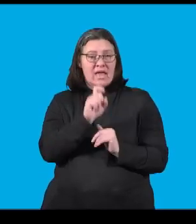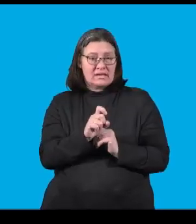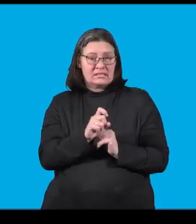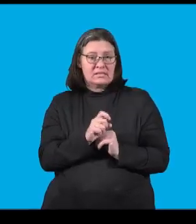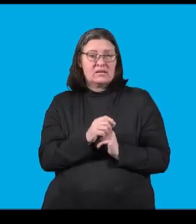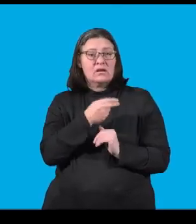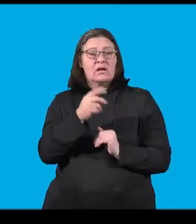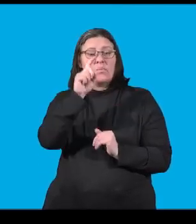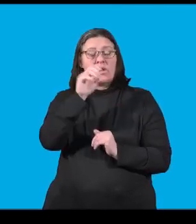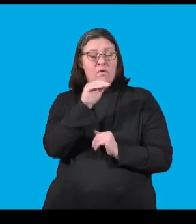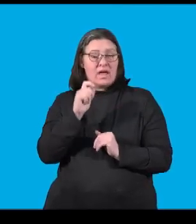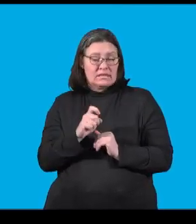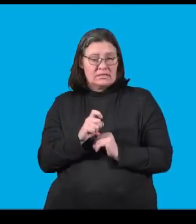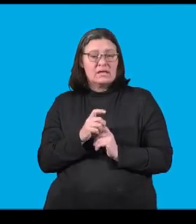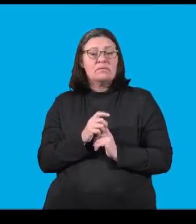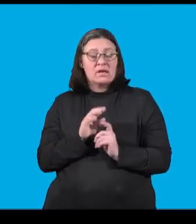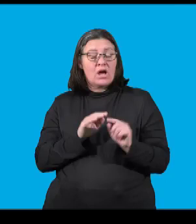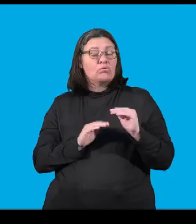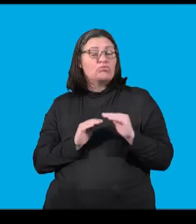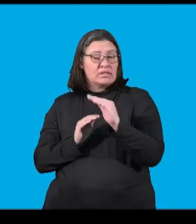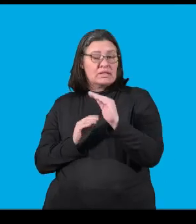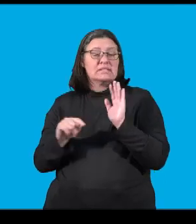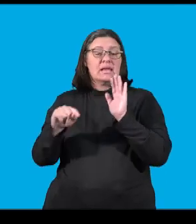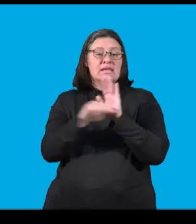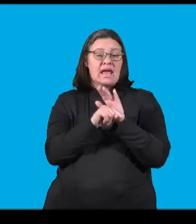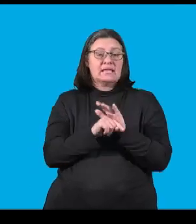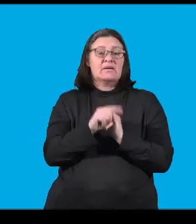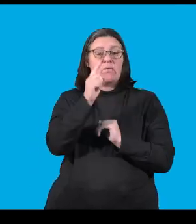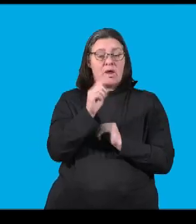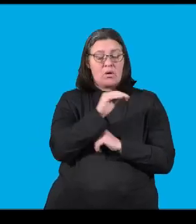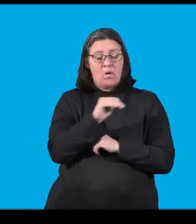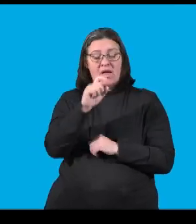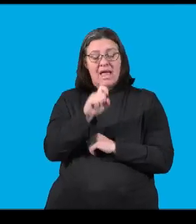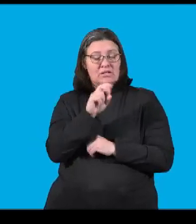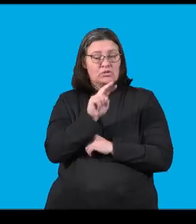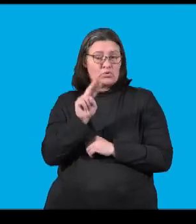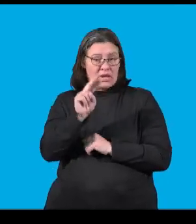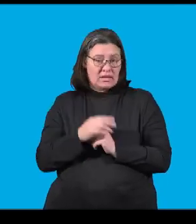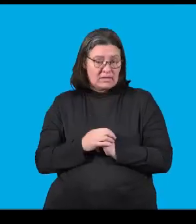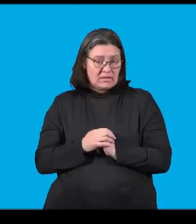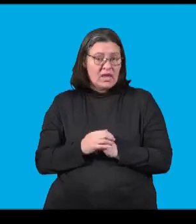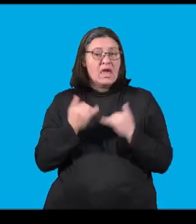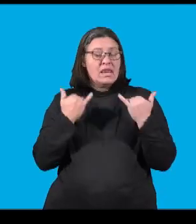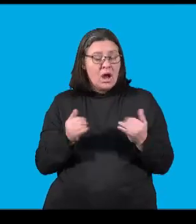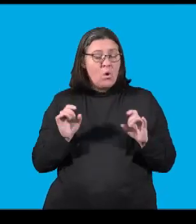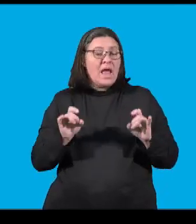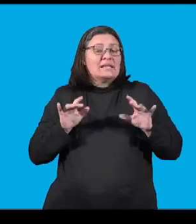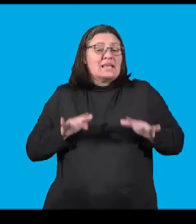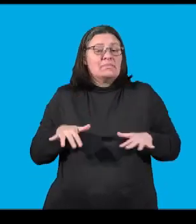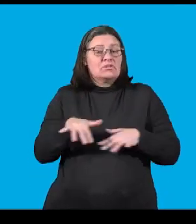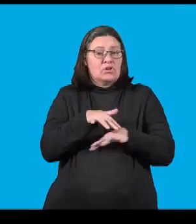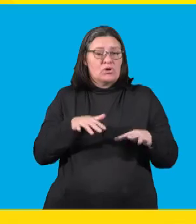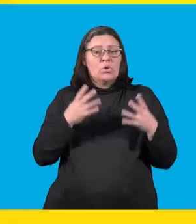equal to 1 over x, the expression for the gradient ends up being negative 1 over x squared. Now what you need to do in an